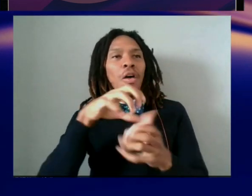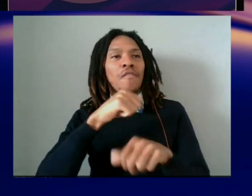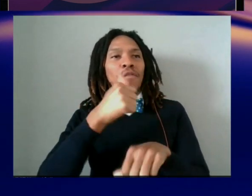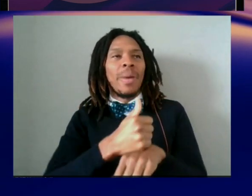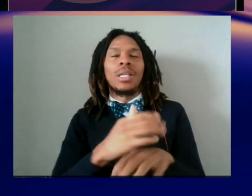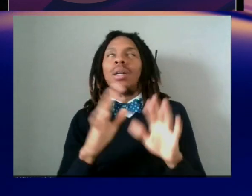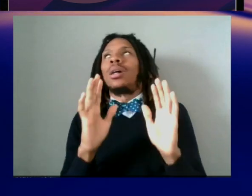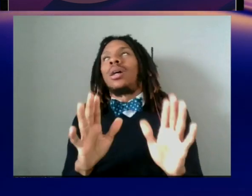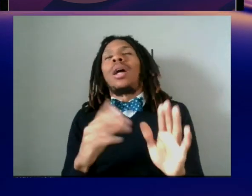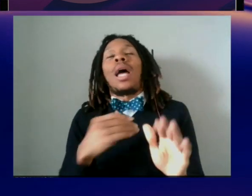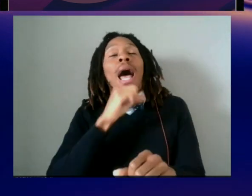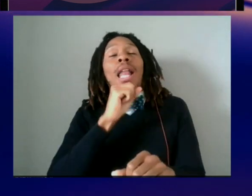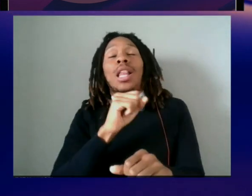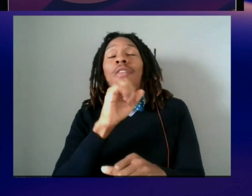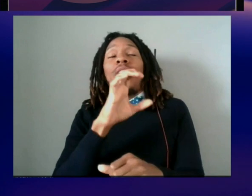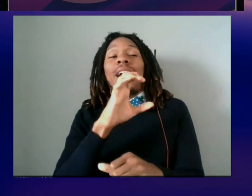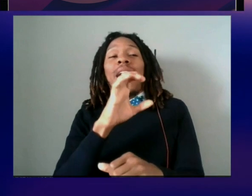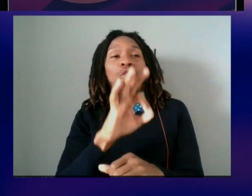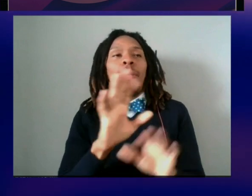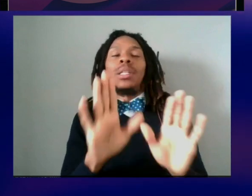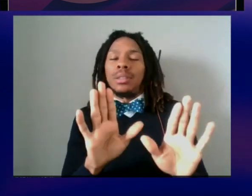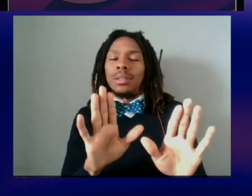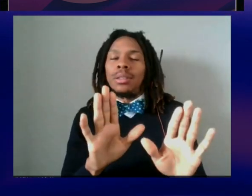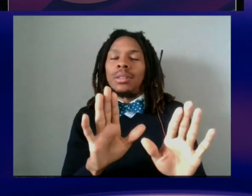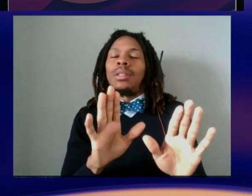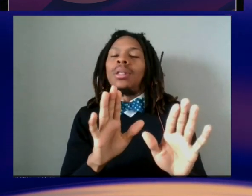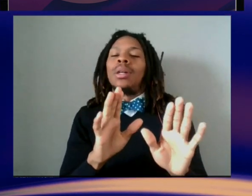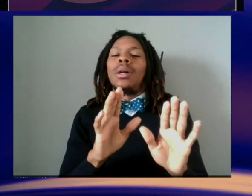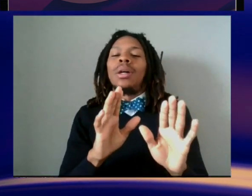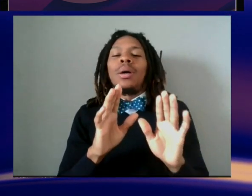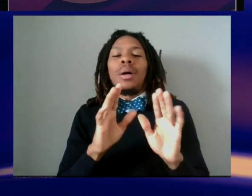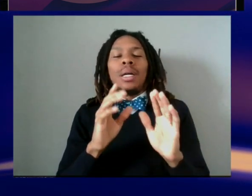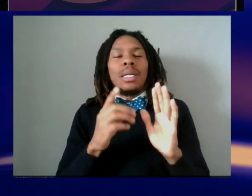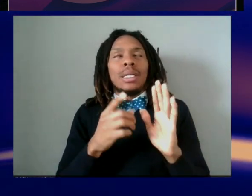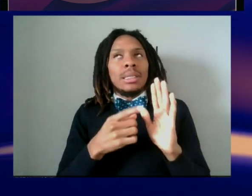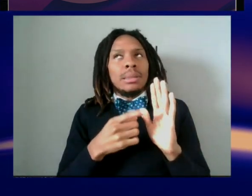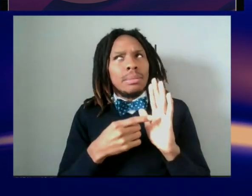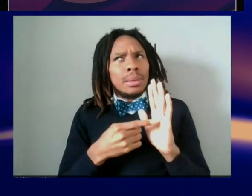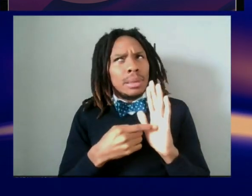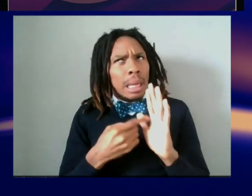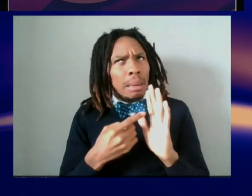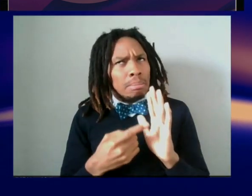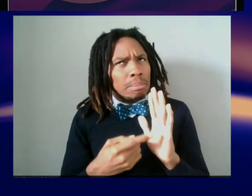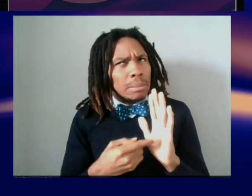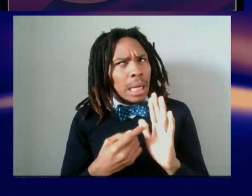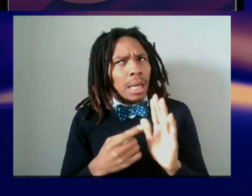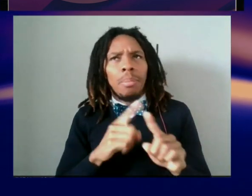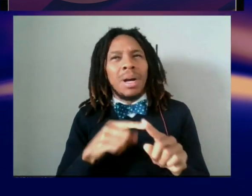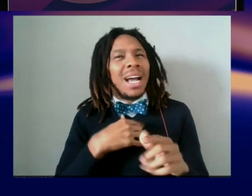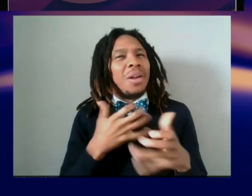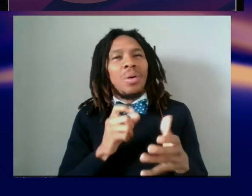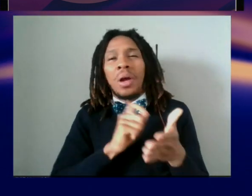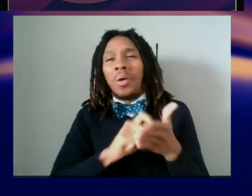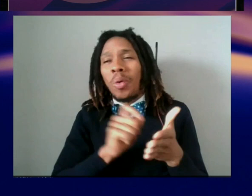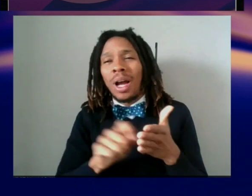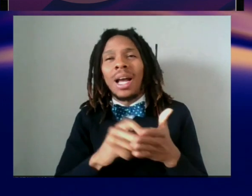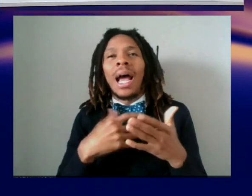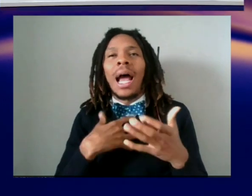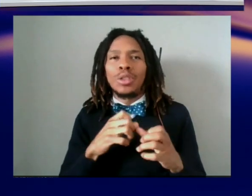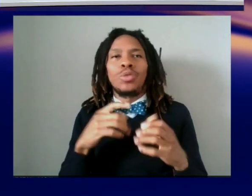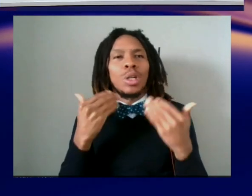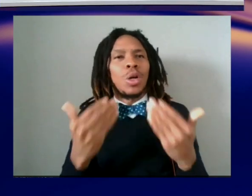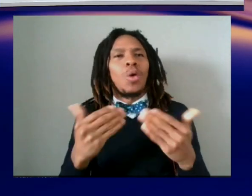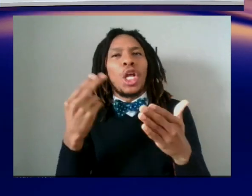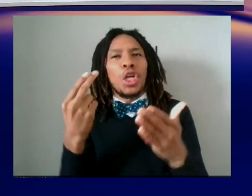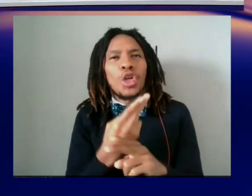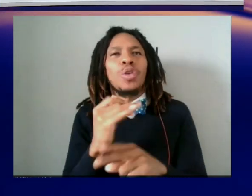I love CloudFormation. It's fun sometimes. Sometimes I just don't want to write it, and I just want to use the thing, right? Hey, I